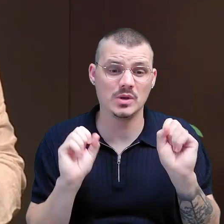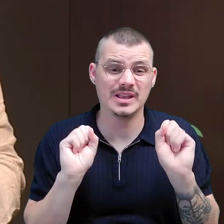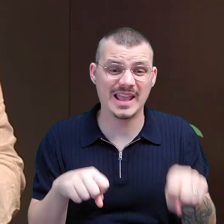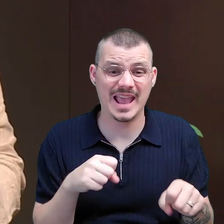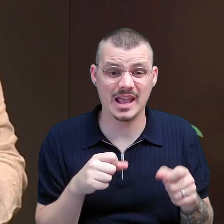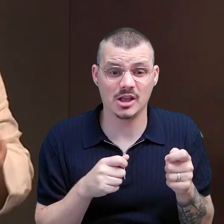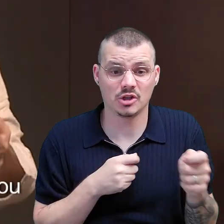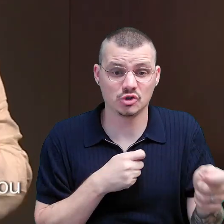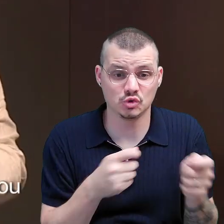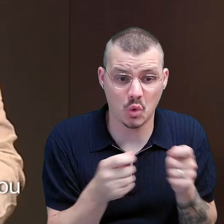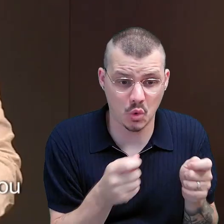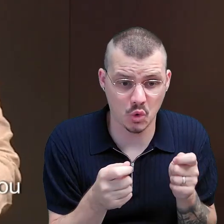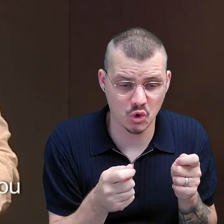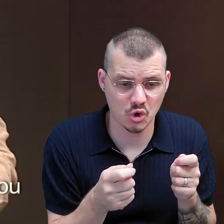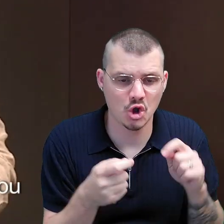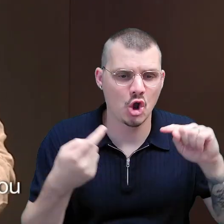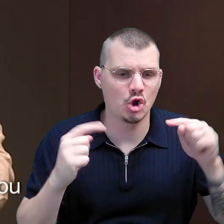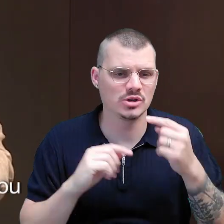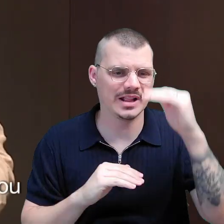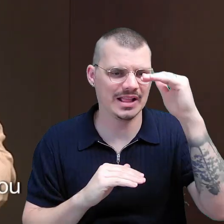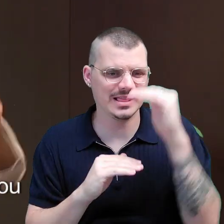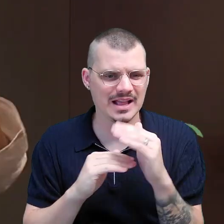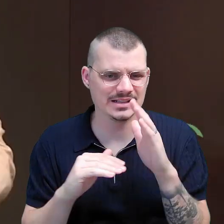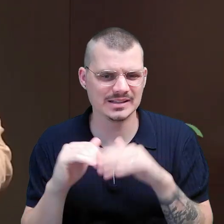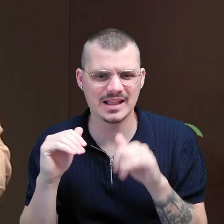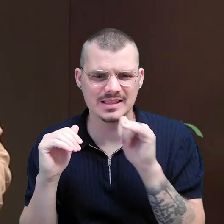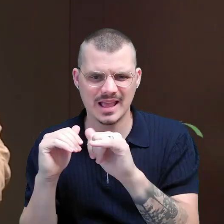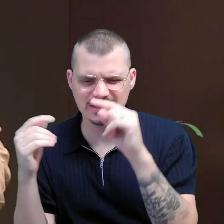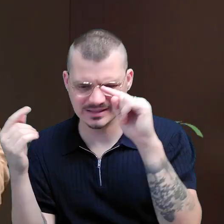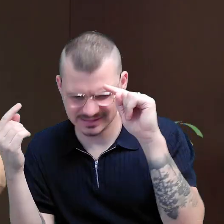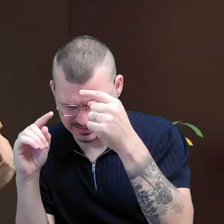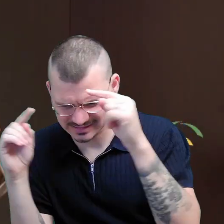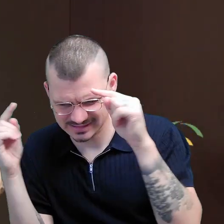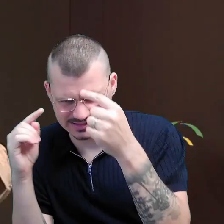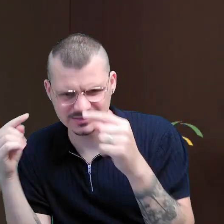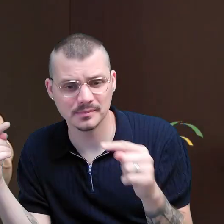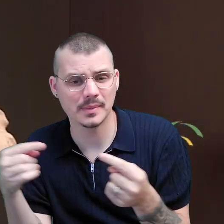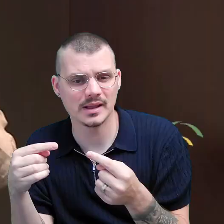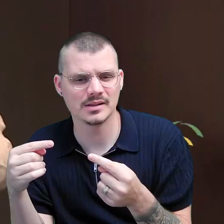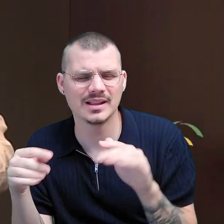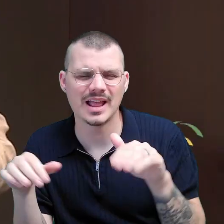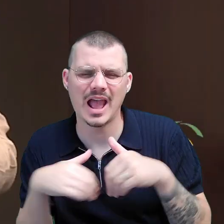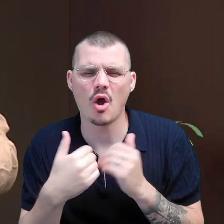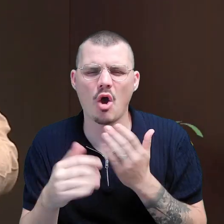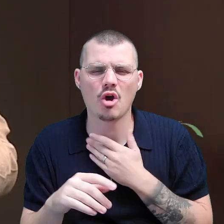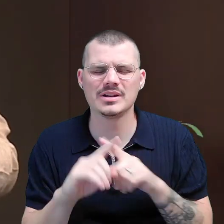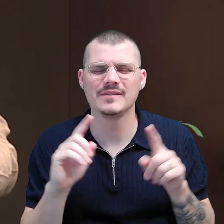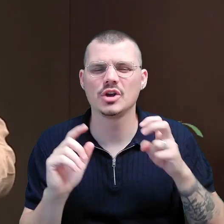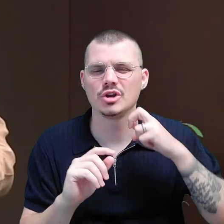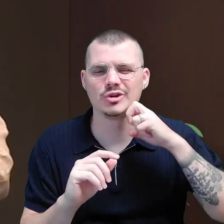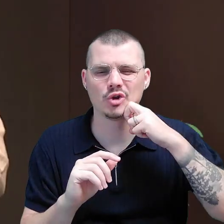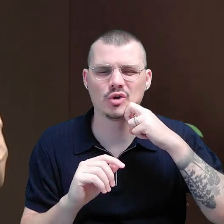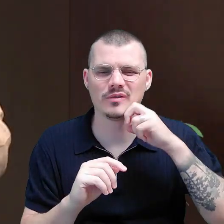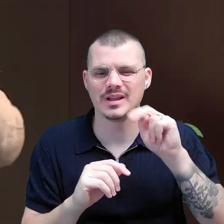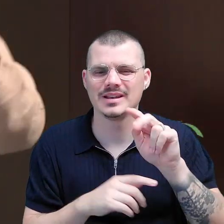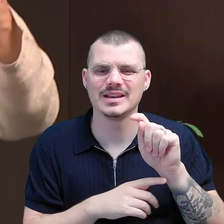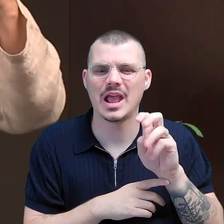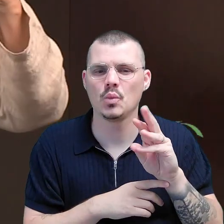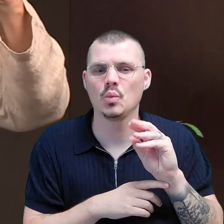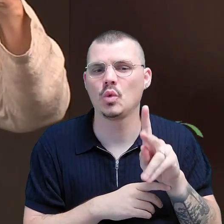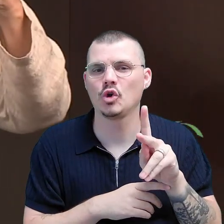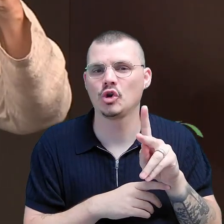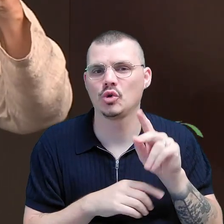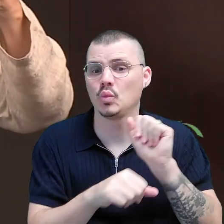control hurts less of your brain than the pain you can't control. It's the way our different nerve